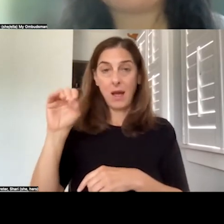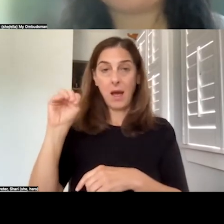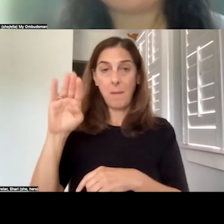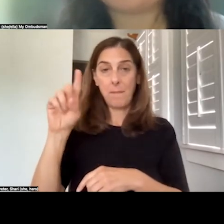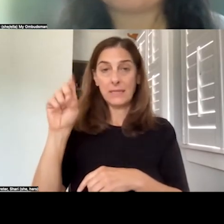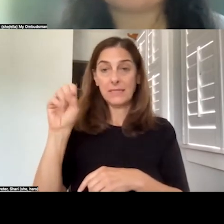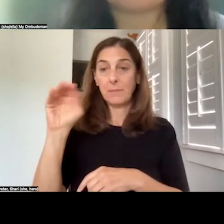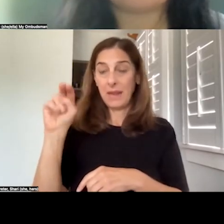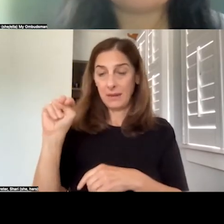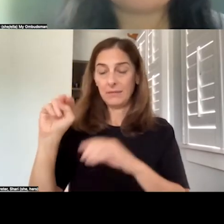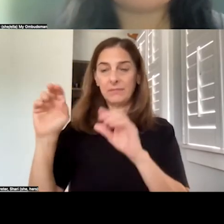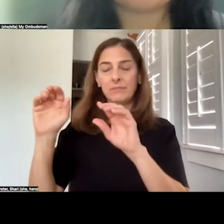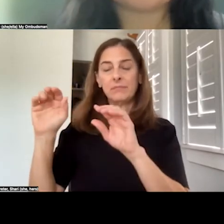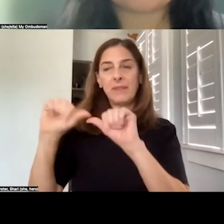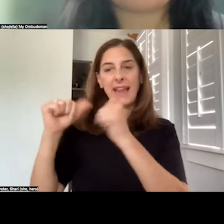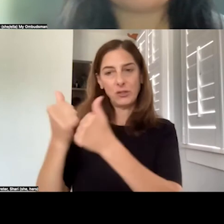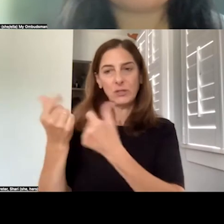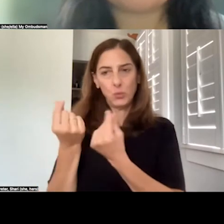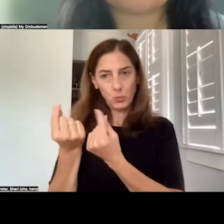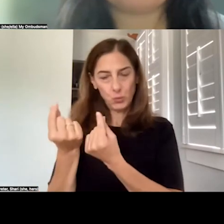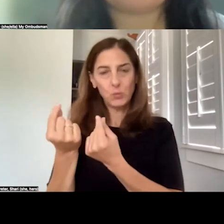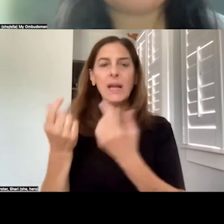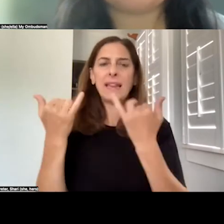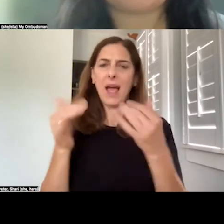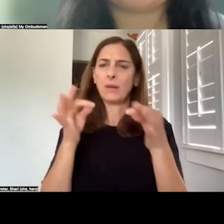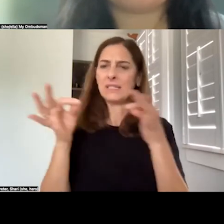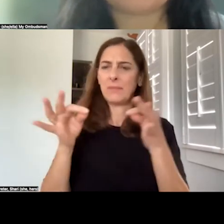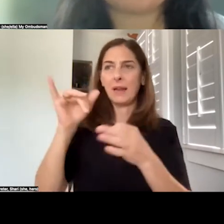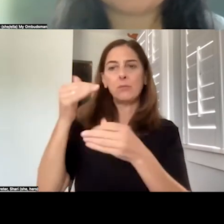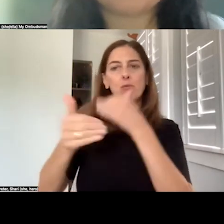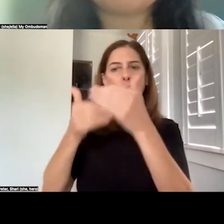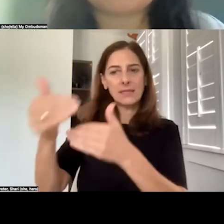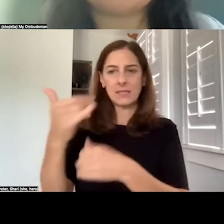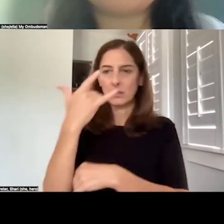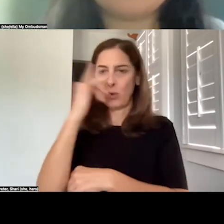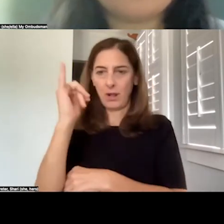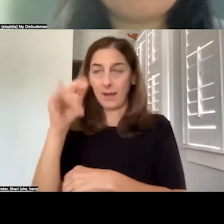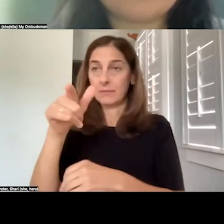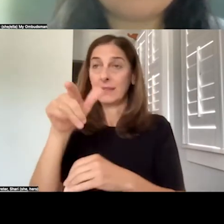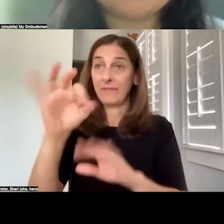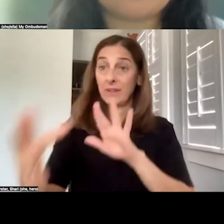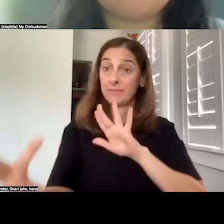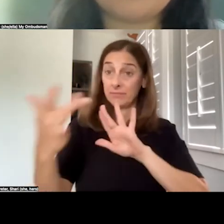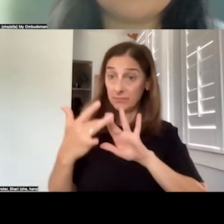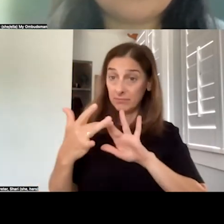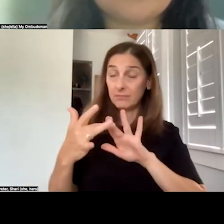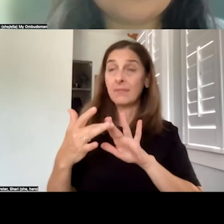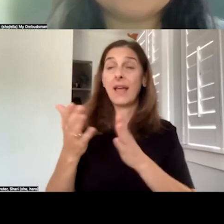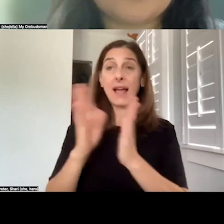that you're familiar with what it's like when you're reaching out to us and asking for help getting your Mass Health benefits